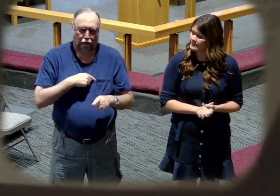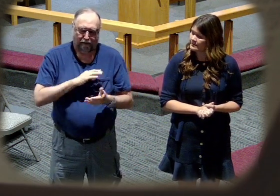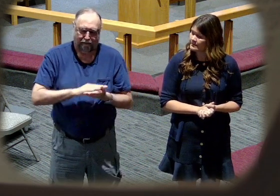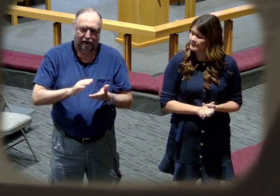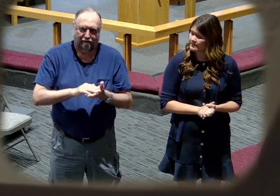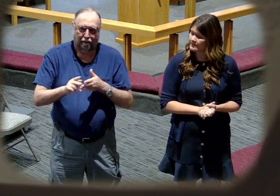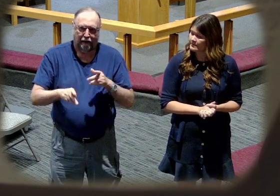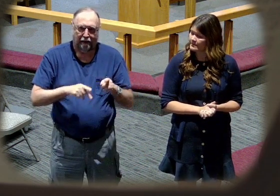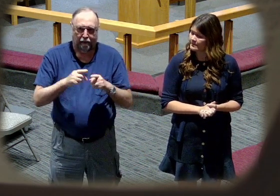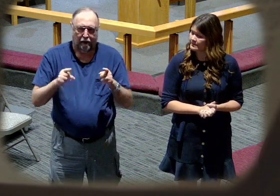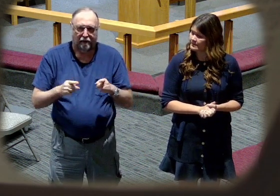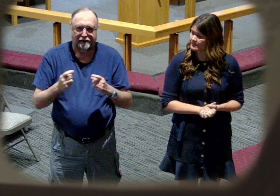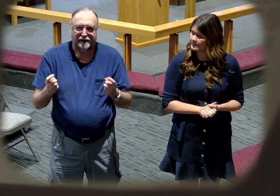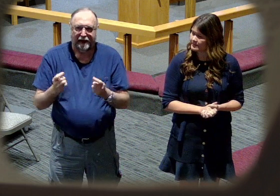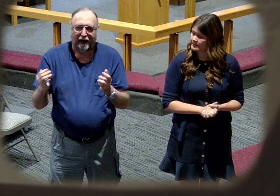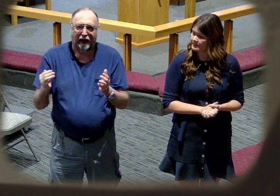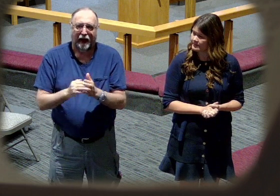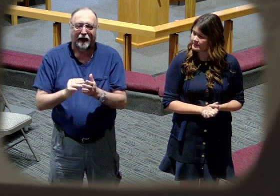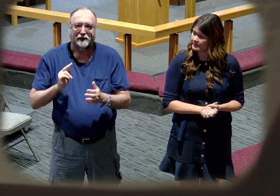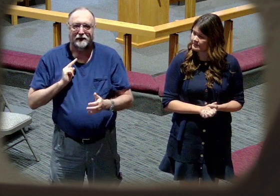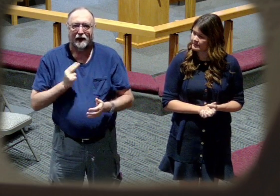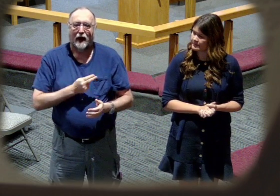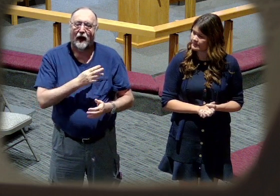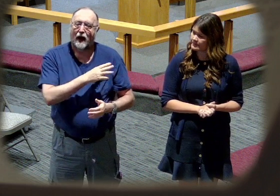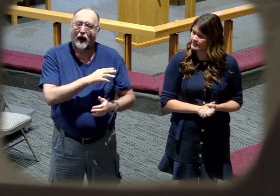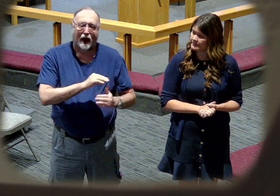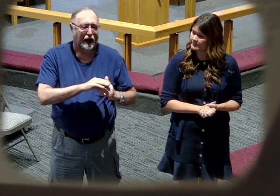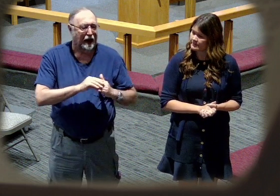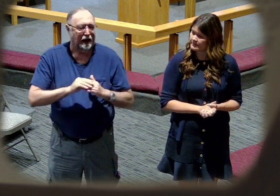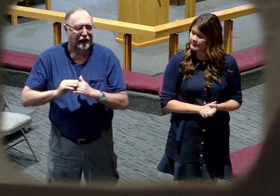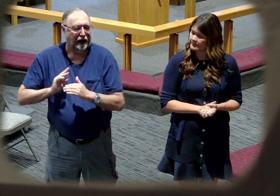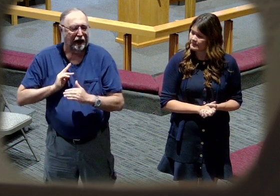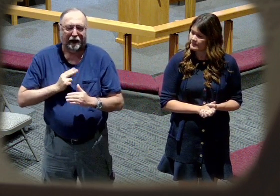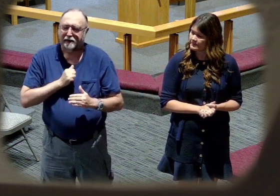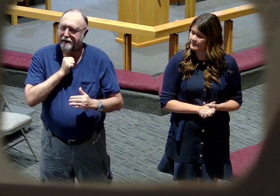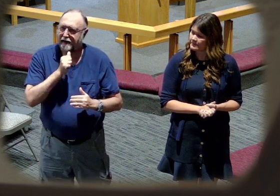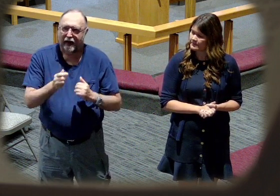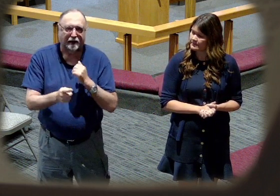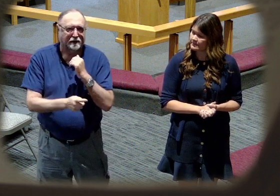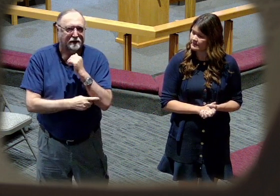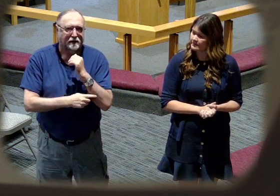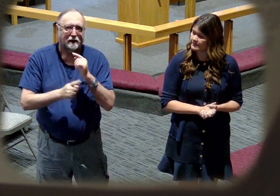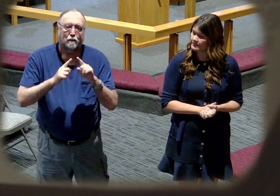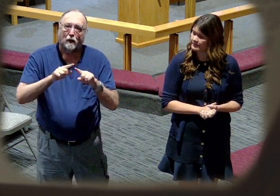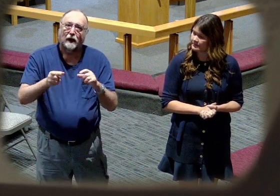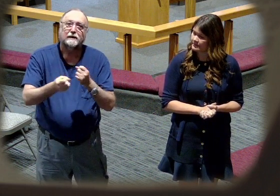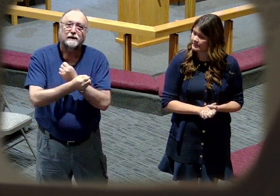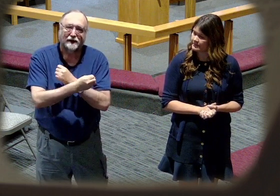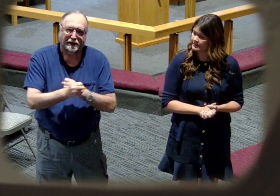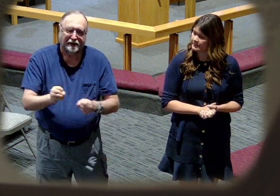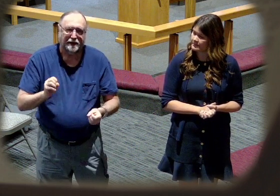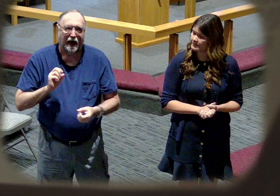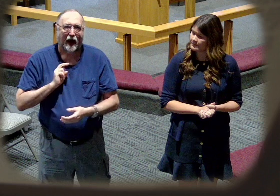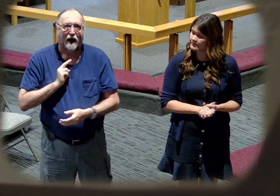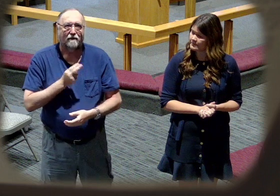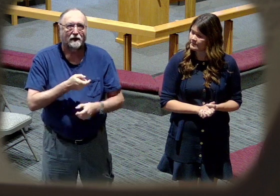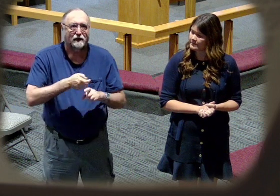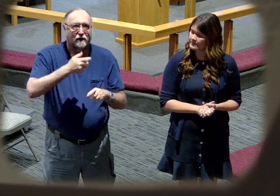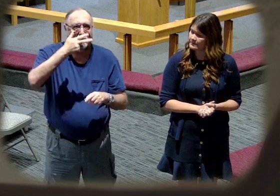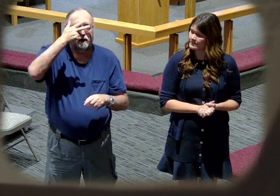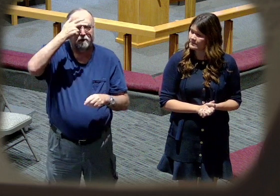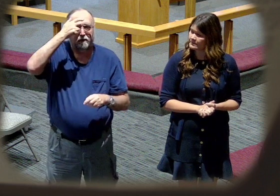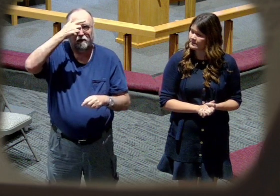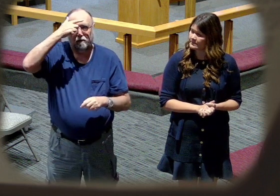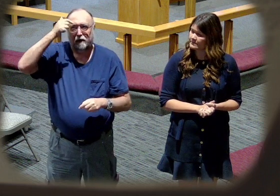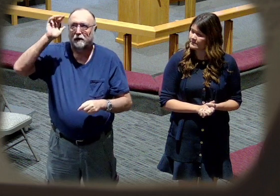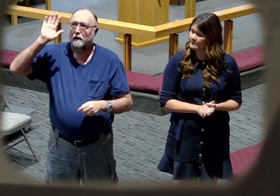who trespass against us. And lead us not into temptation, but deliver us from evil. For thine is the